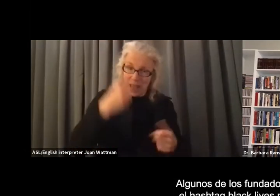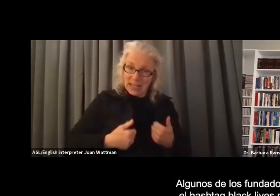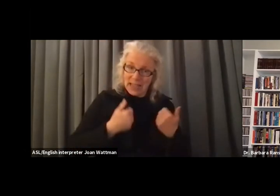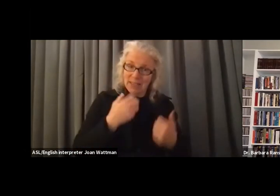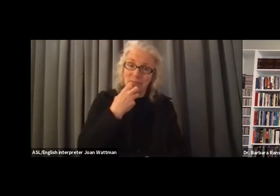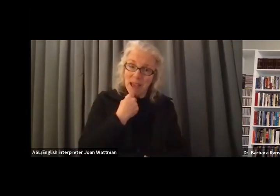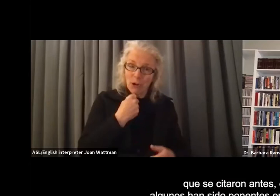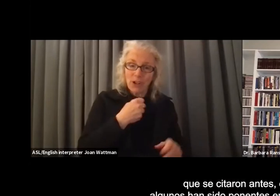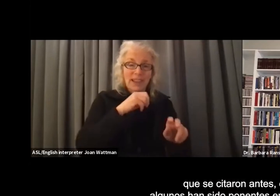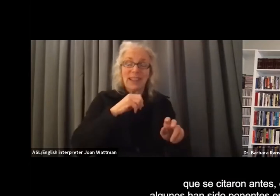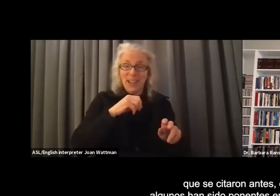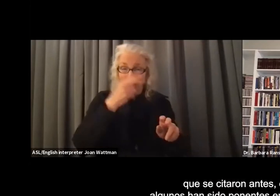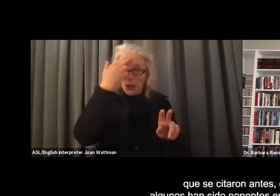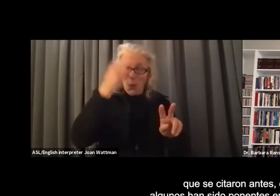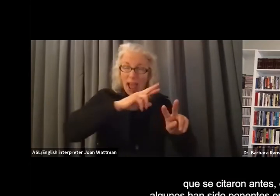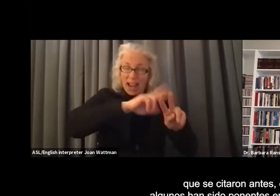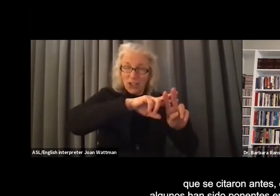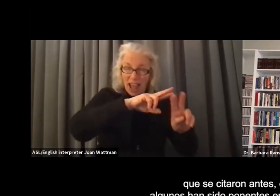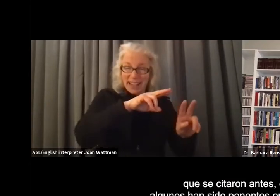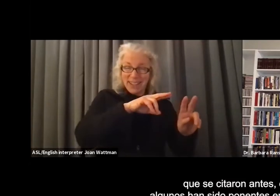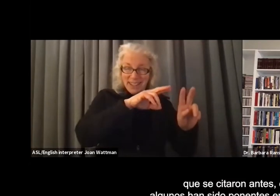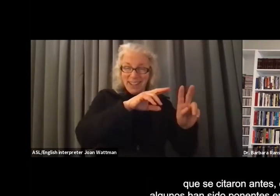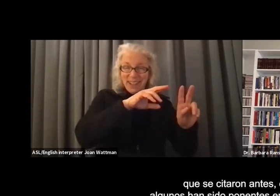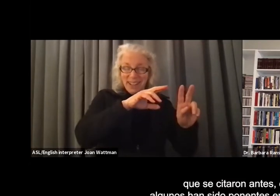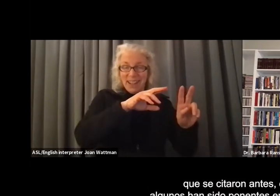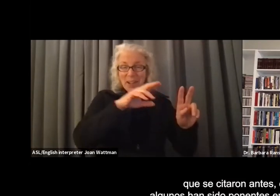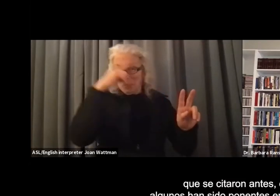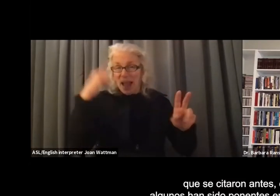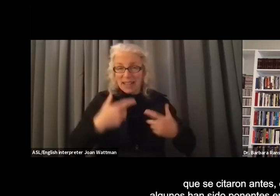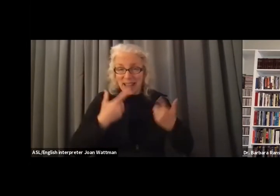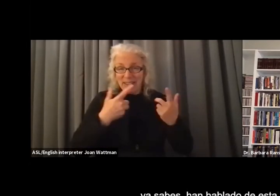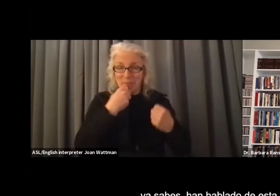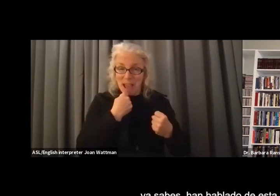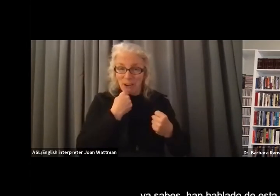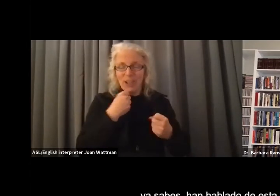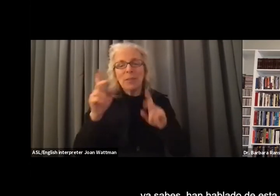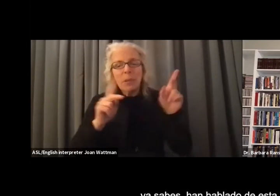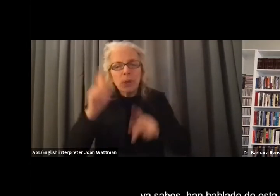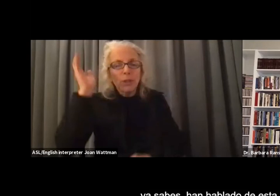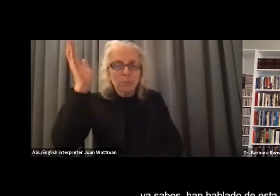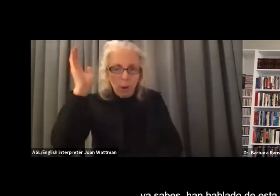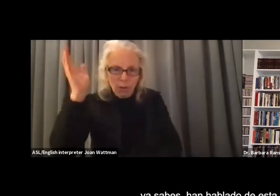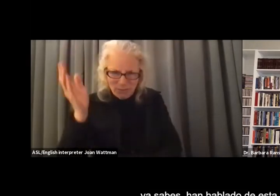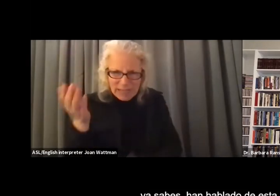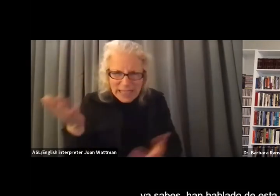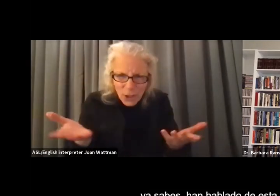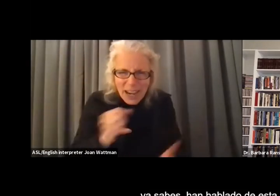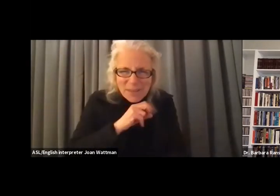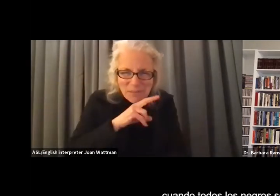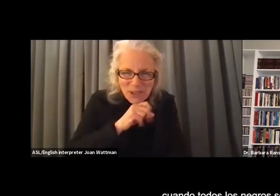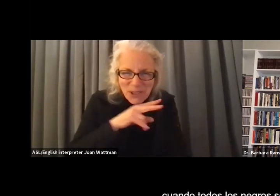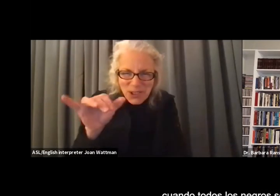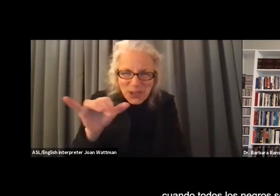hashtag that were cited before, and I think some have been speakers at Hampshire, have talked about this proposition